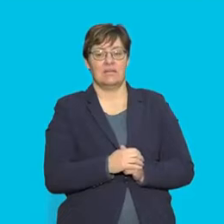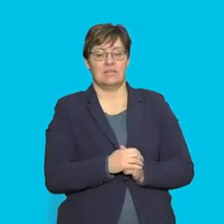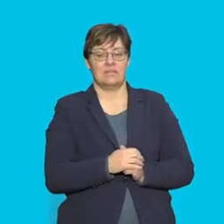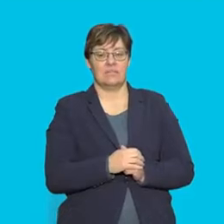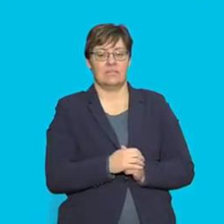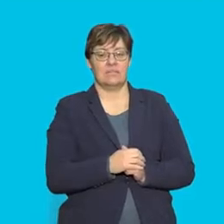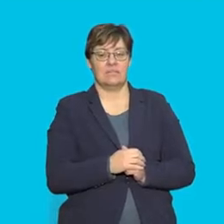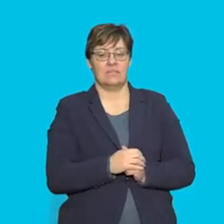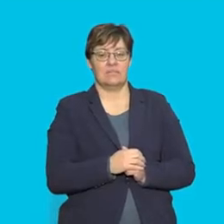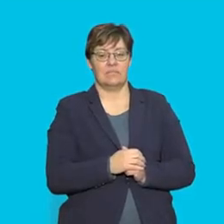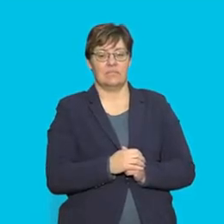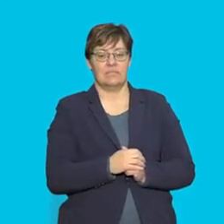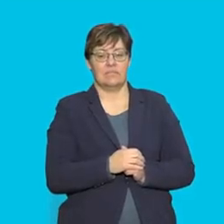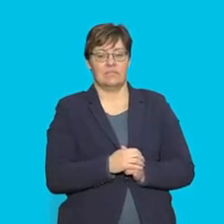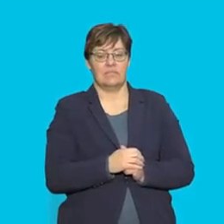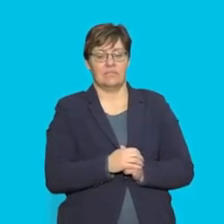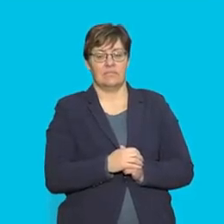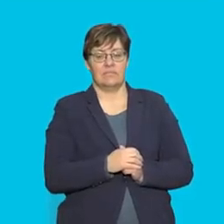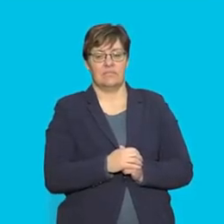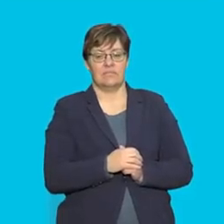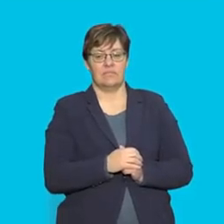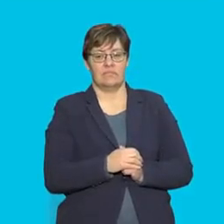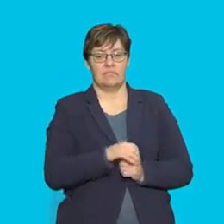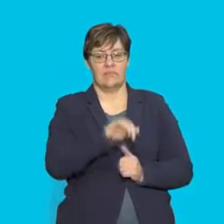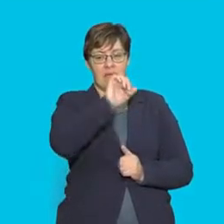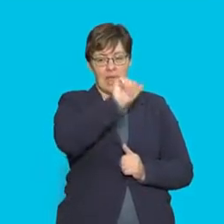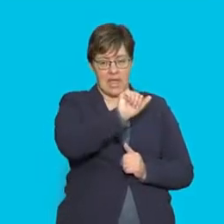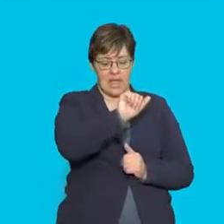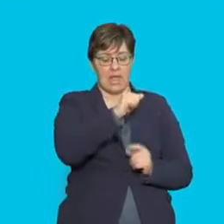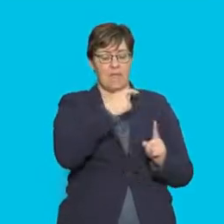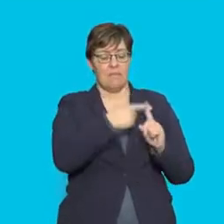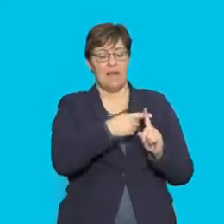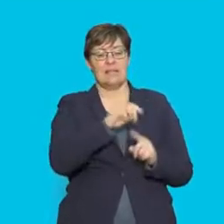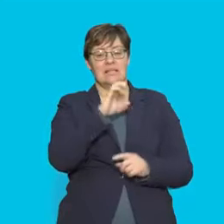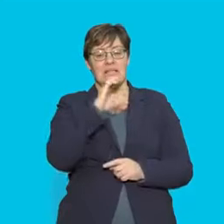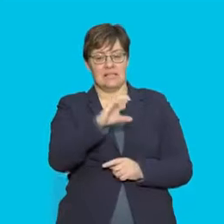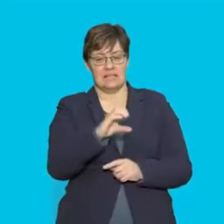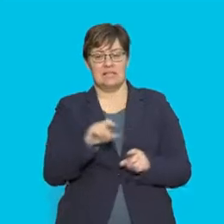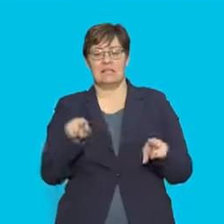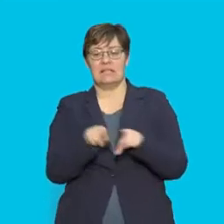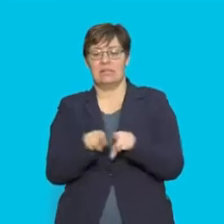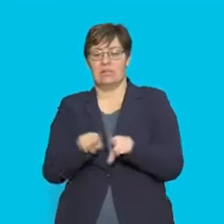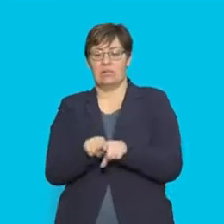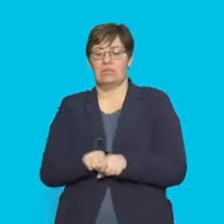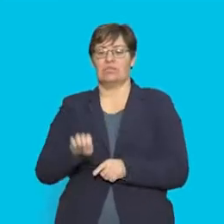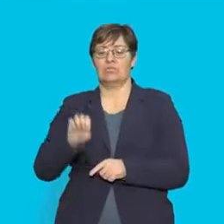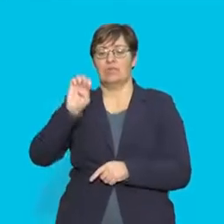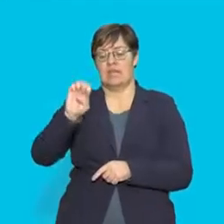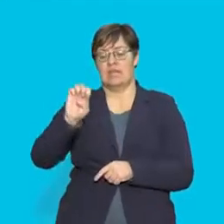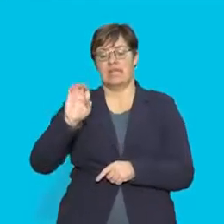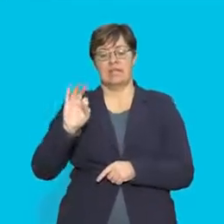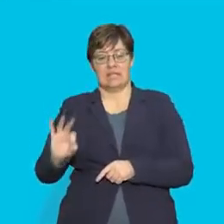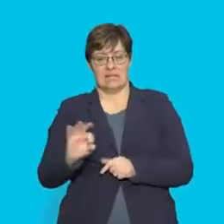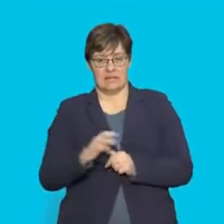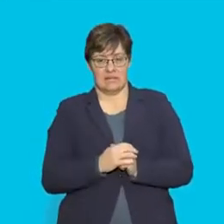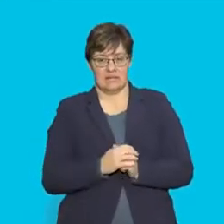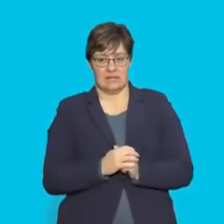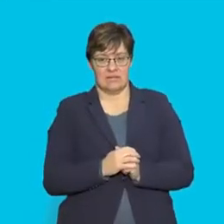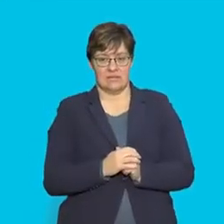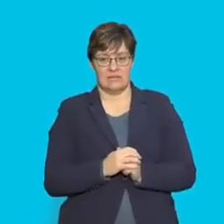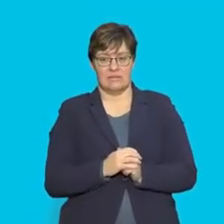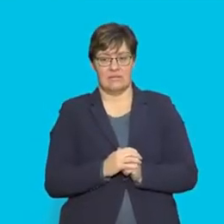that A plus C is equals to E3,